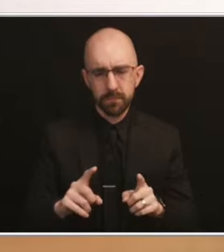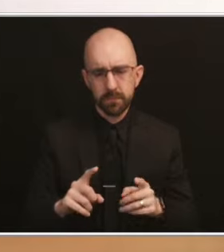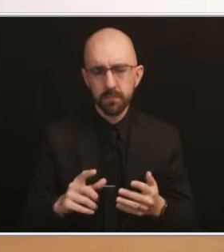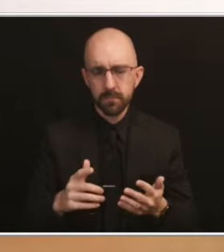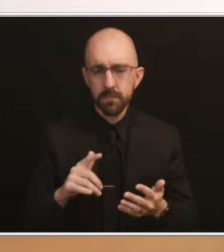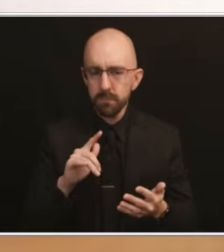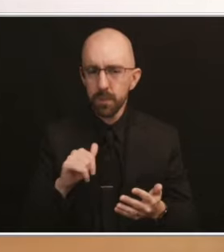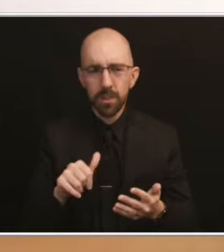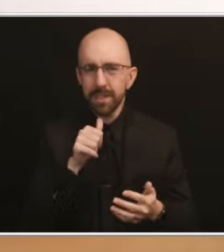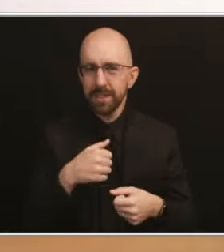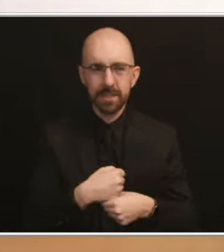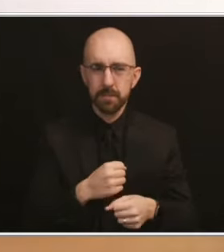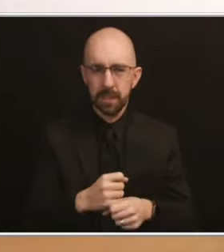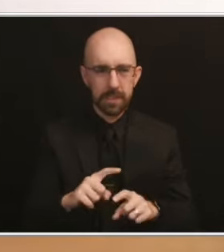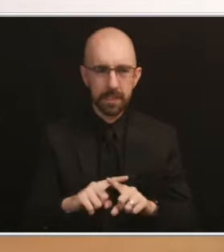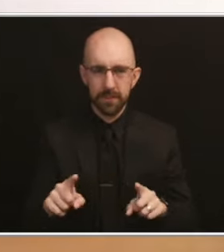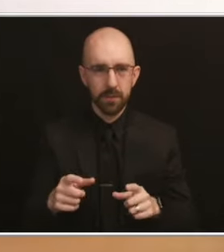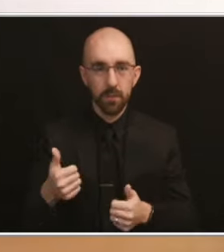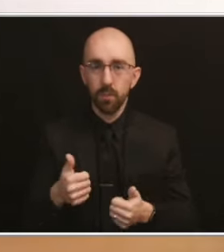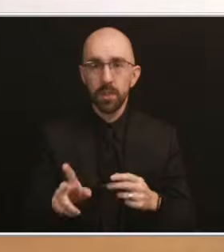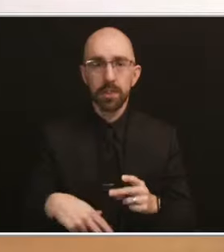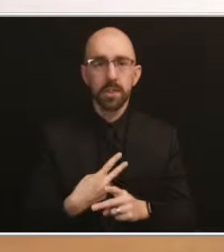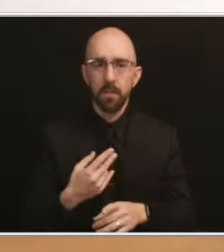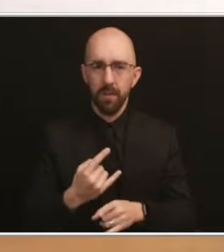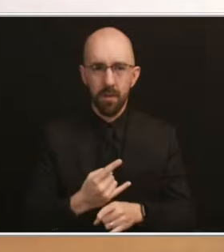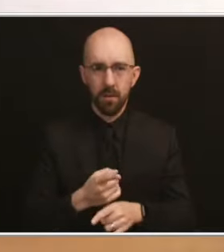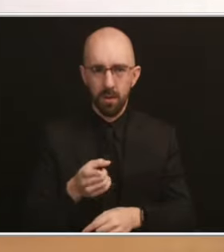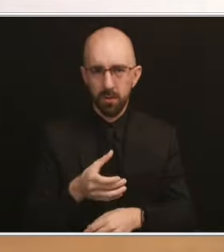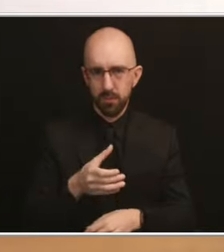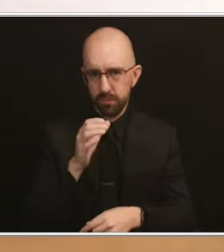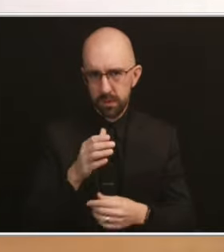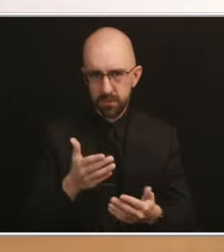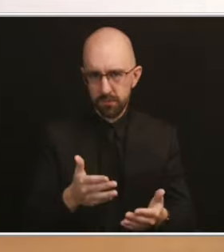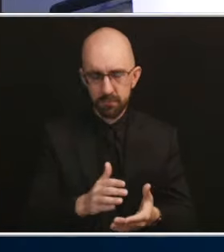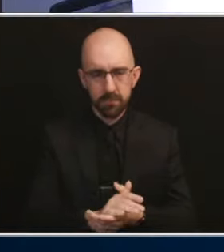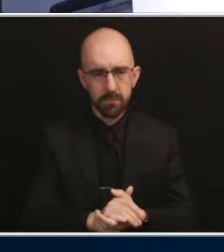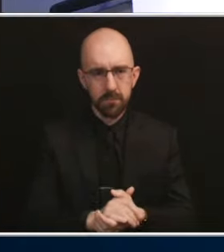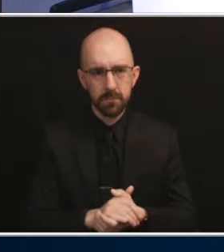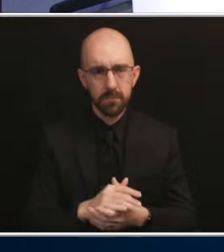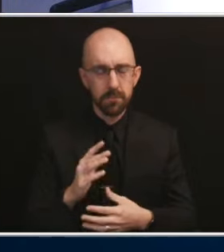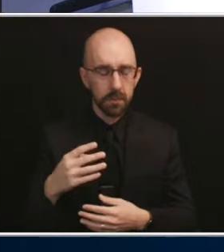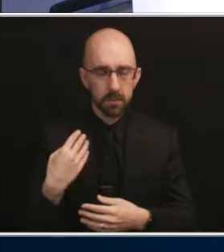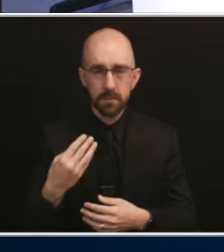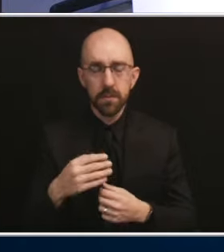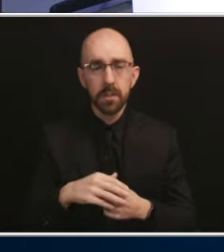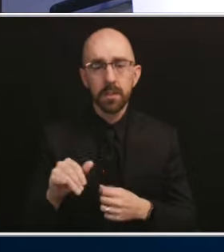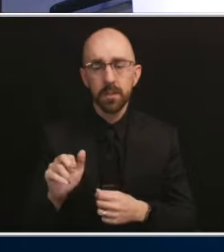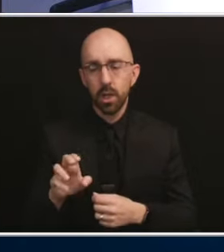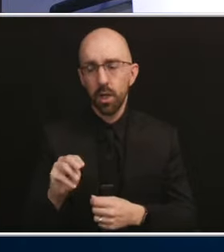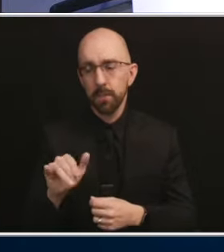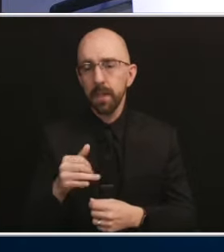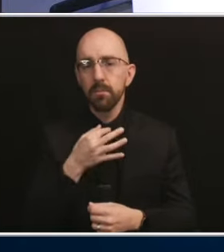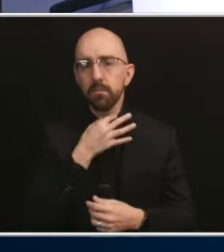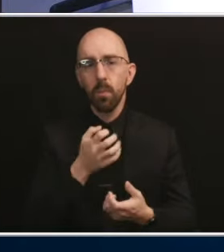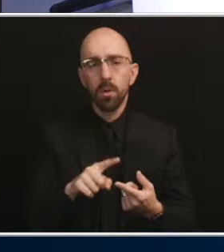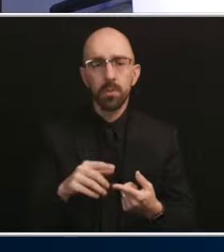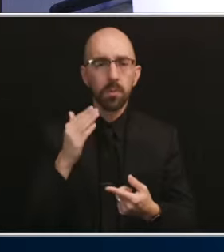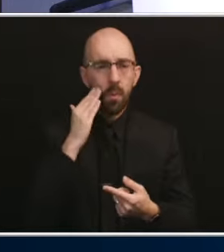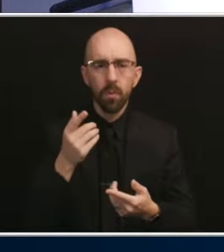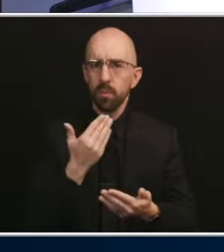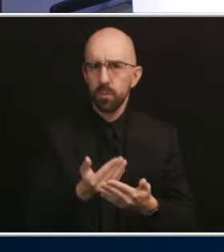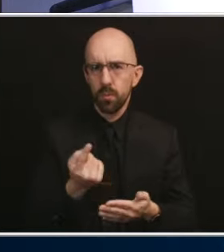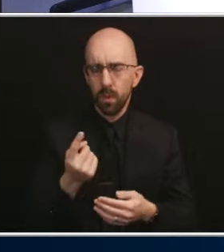really doesn't make a difference which type of alcohol you consume. Nuts. Jeremy has a question. Jeremy wants to know, this is a good one,